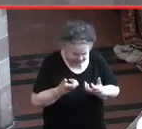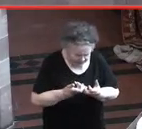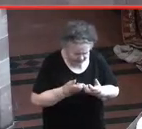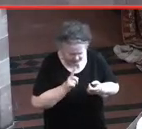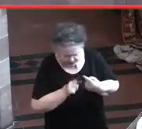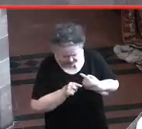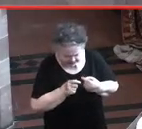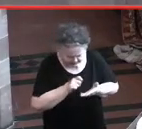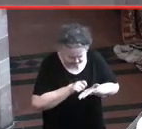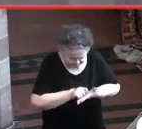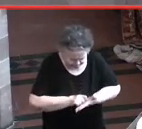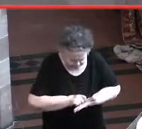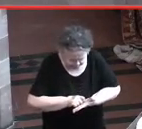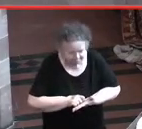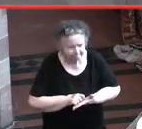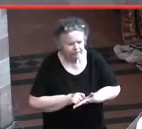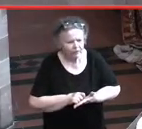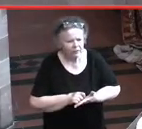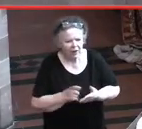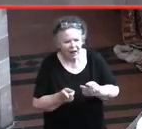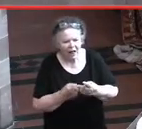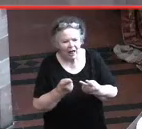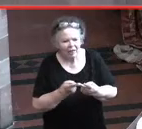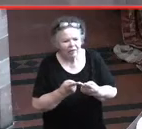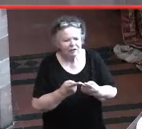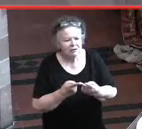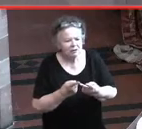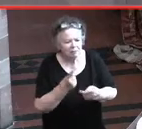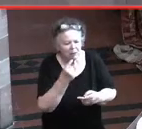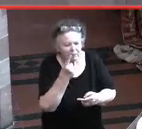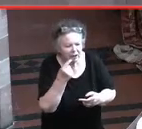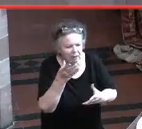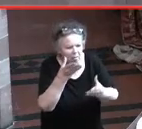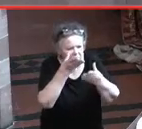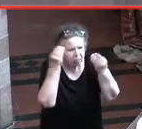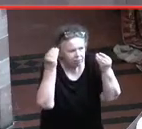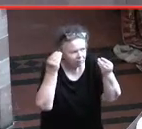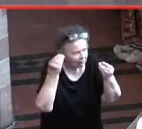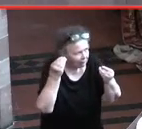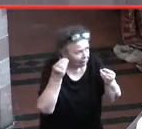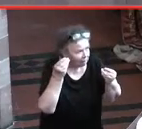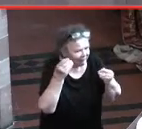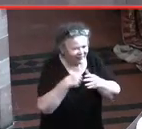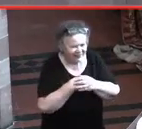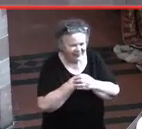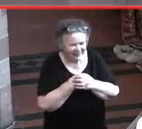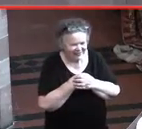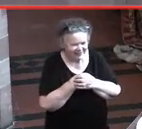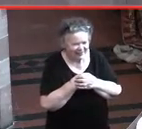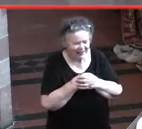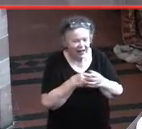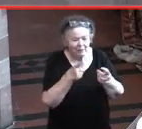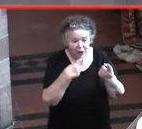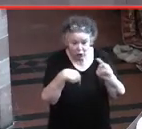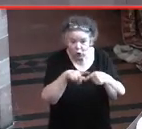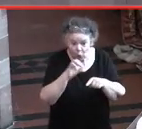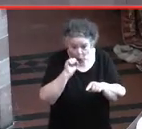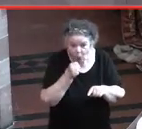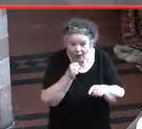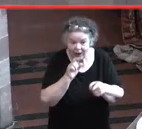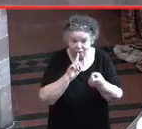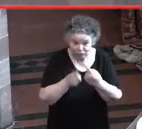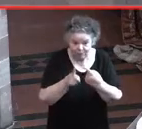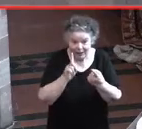themes. Others may have wiped it from their memories, but you will all have answered that